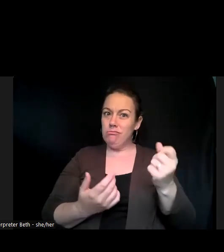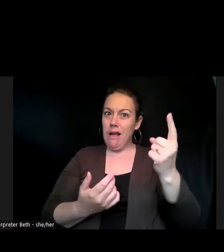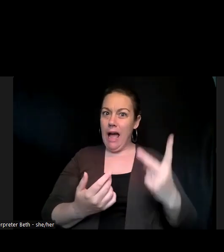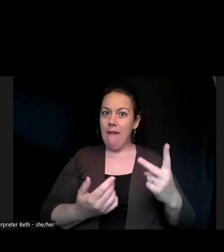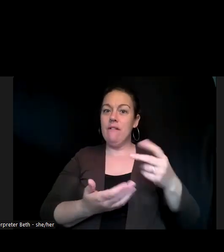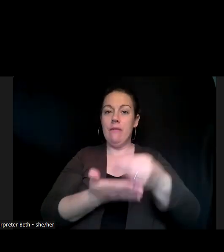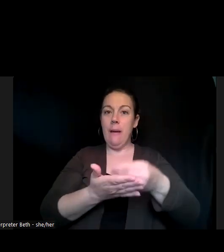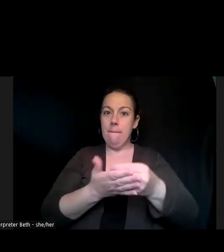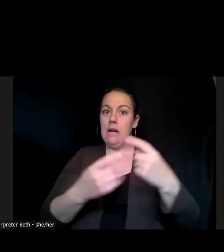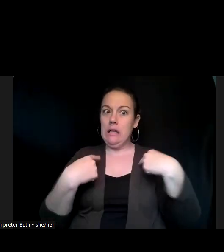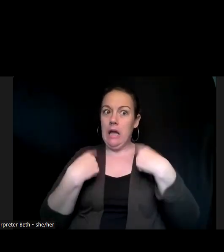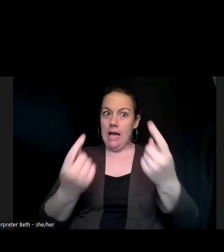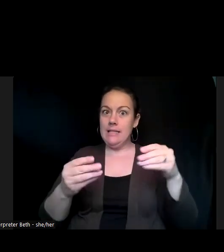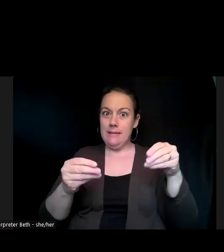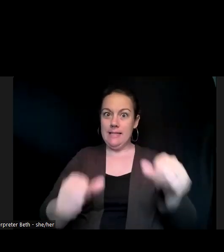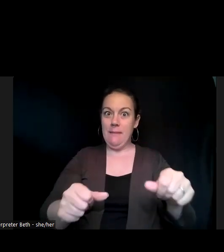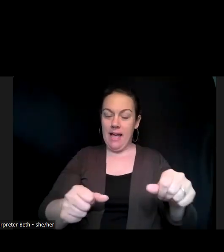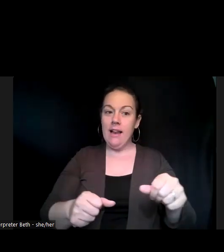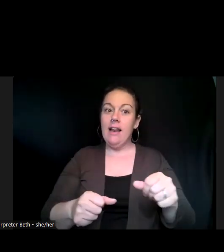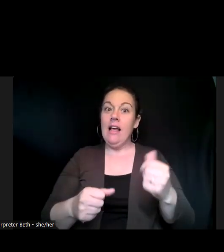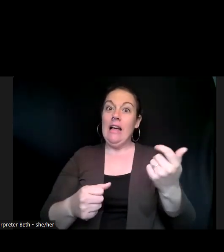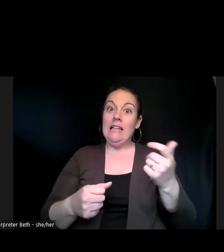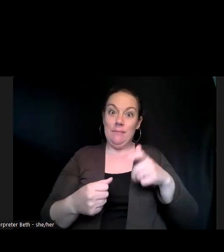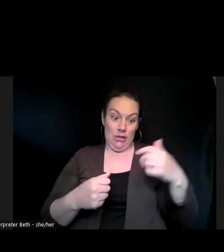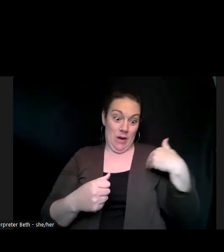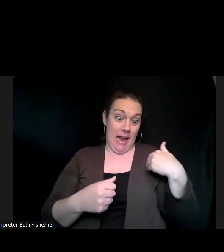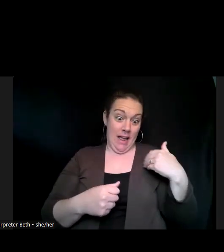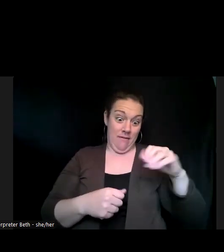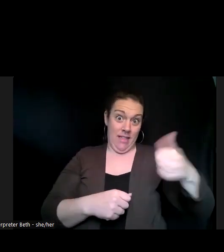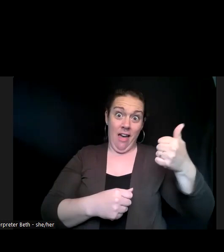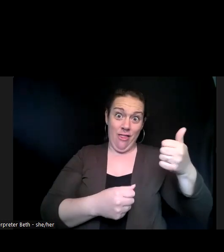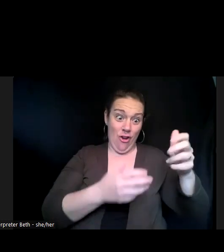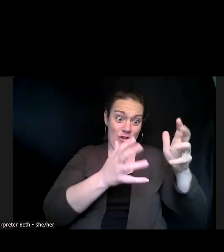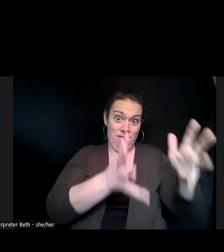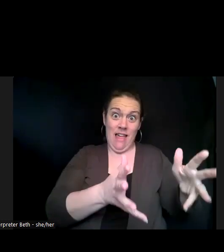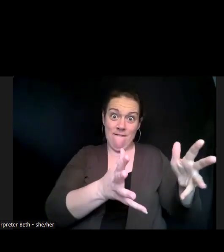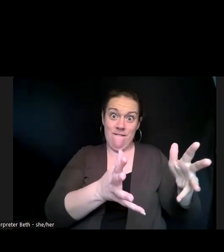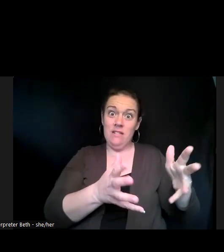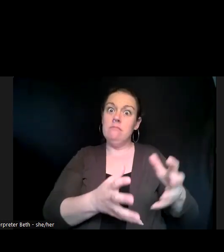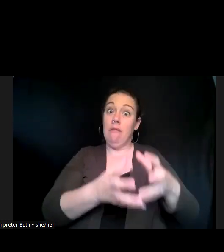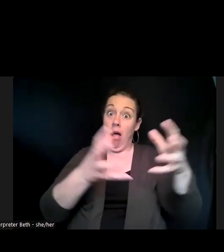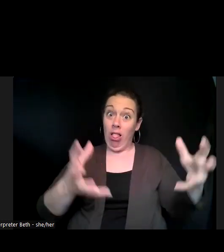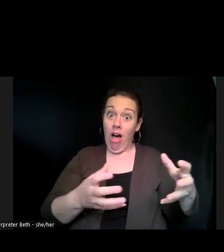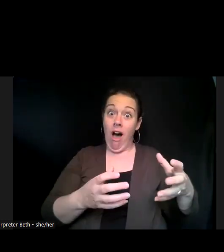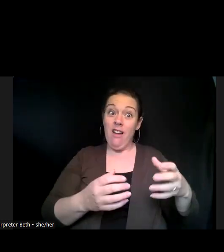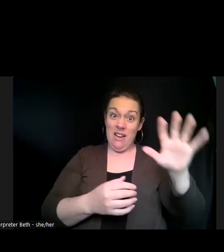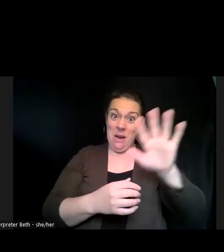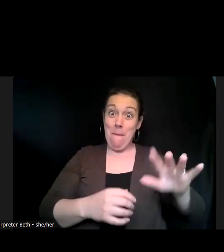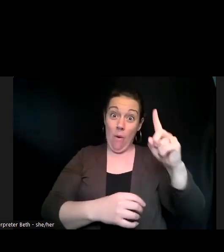just over a year to spend the rest, that's a lot of money to be spent in just about a